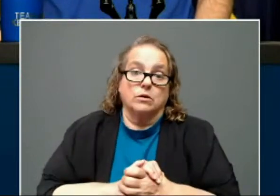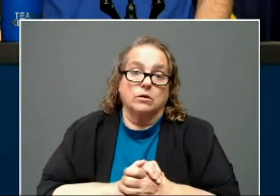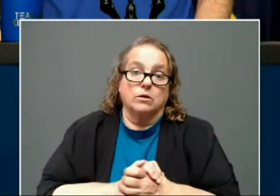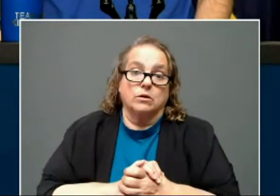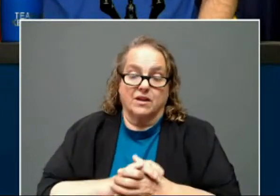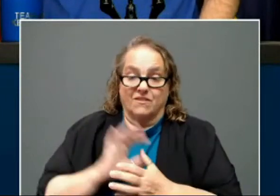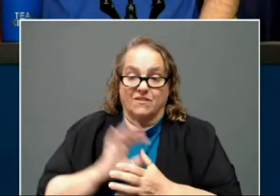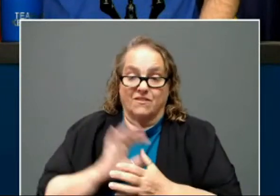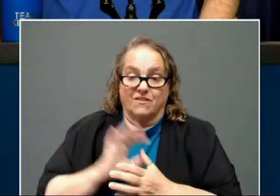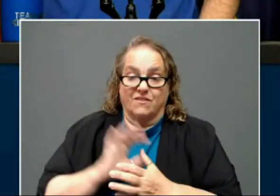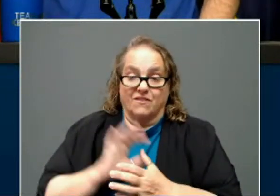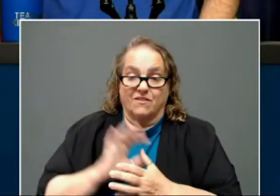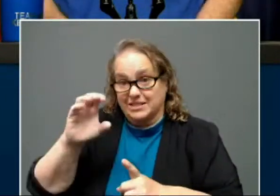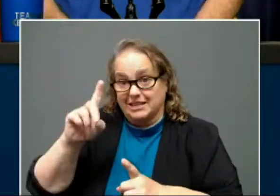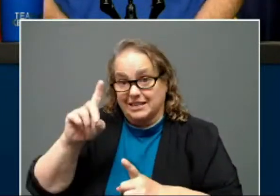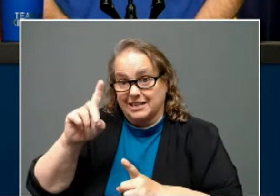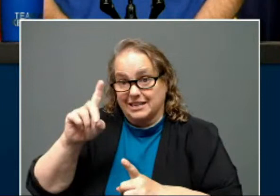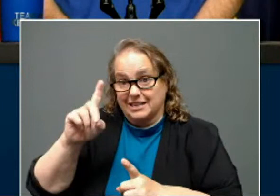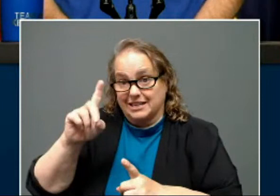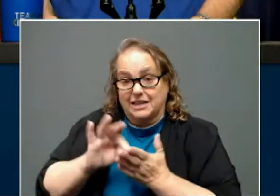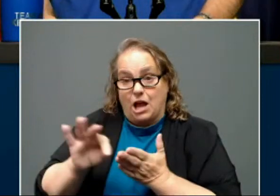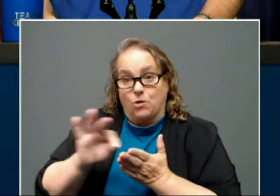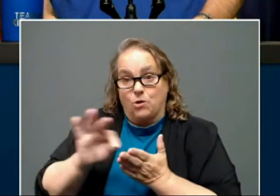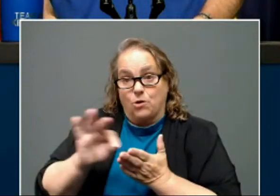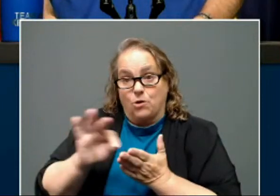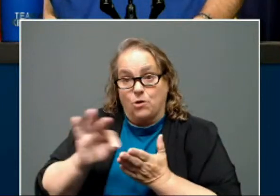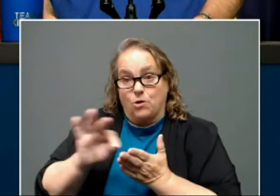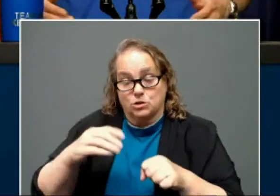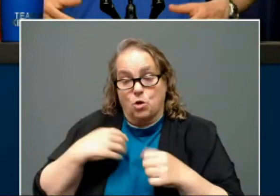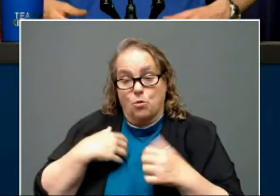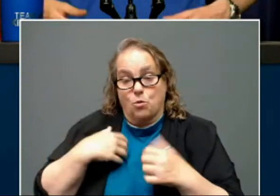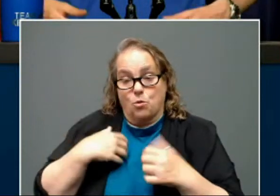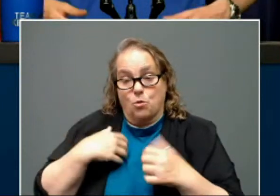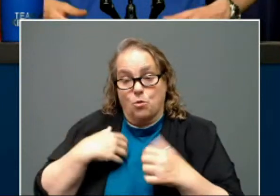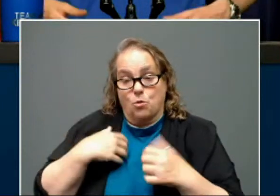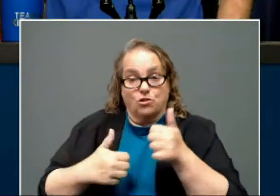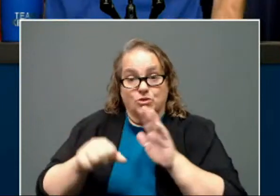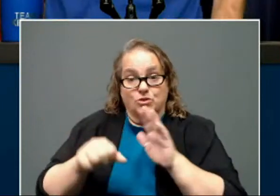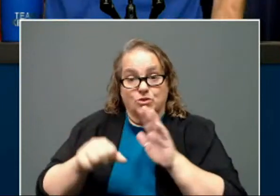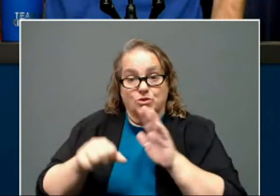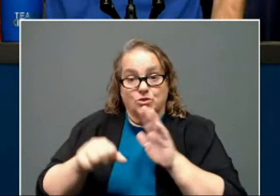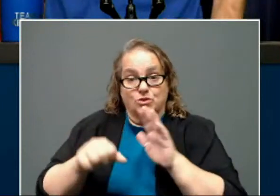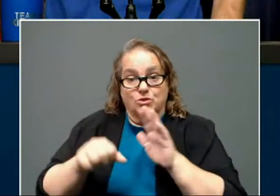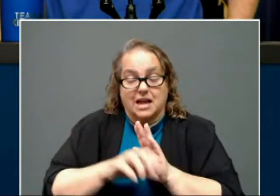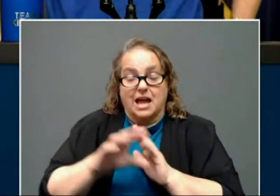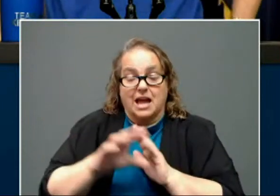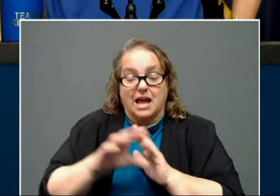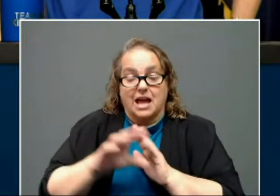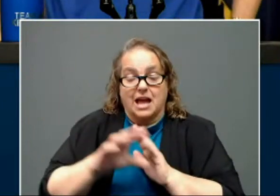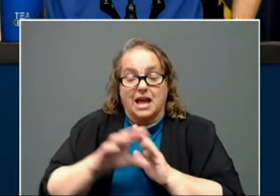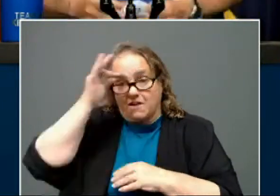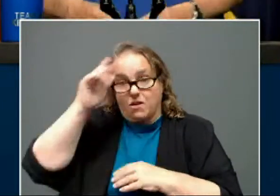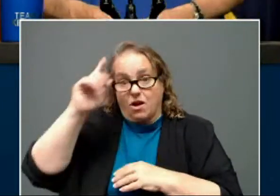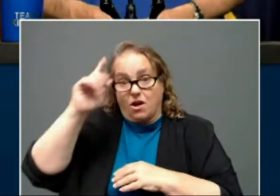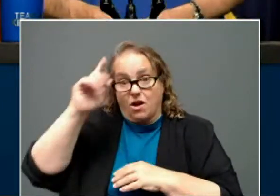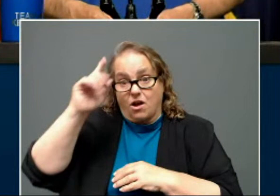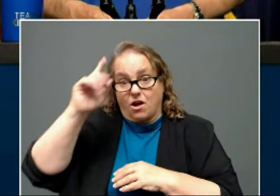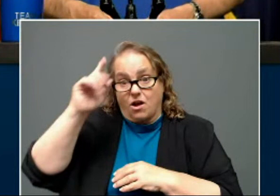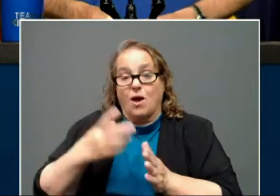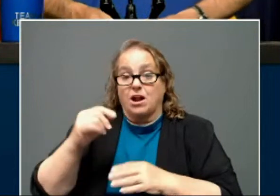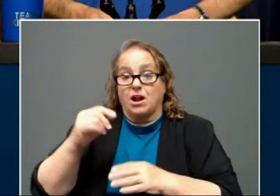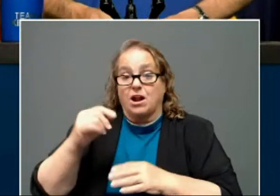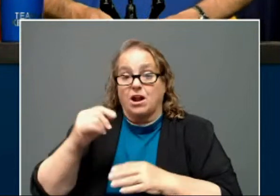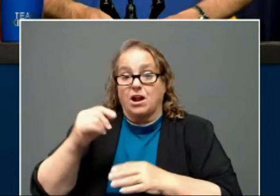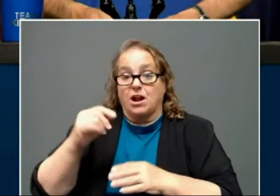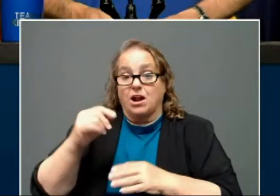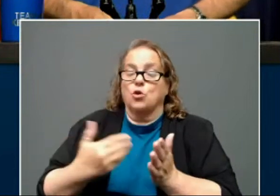federal system so that we match what every other state is doing, as well as what the federal government shows, and also show a new dashboard